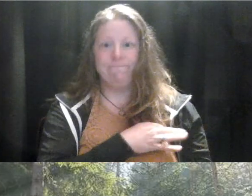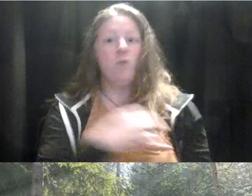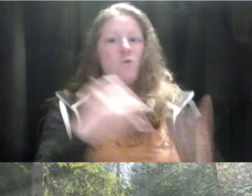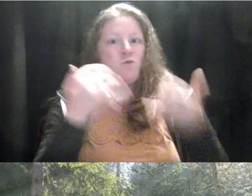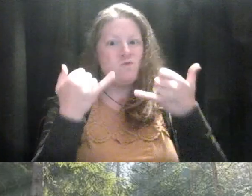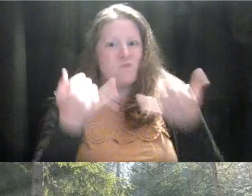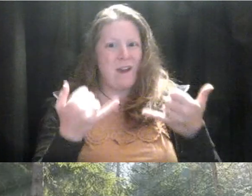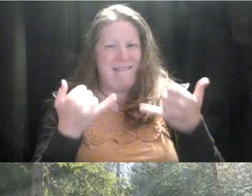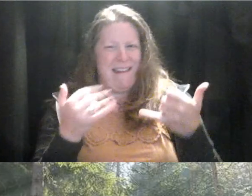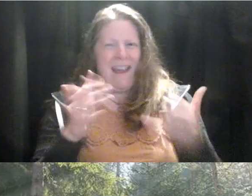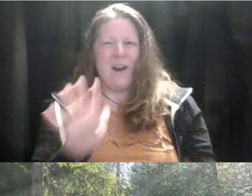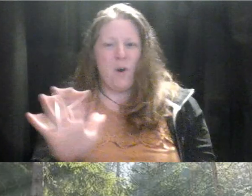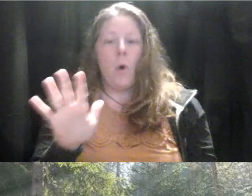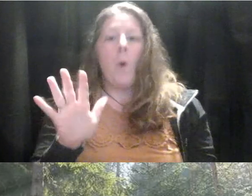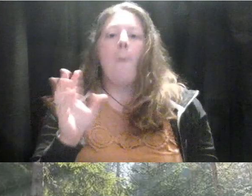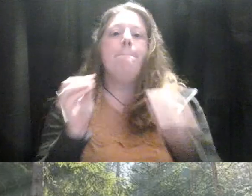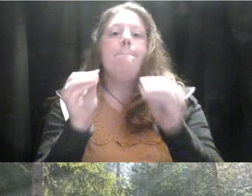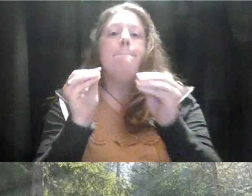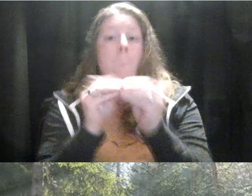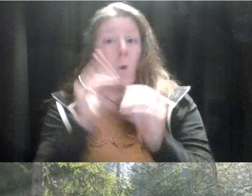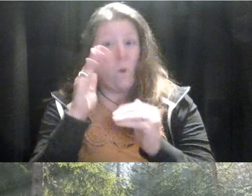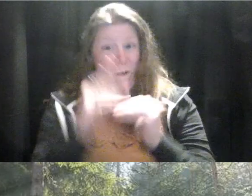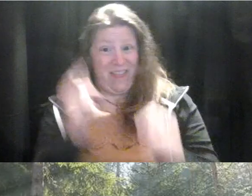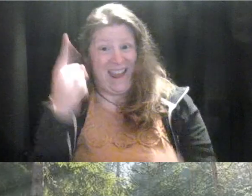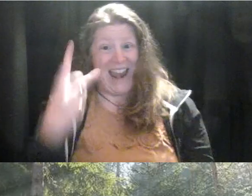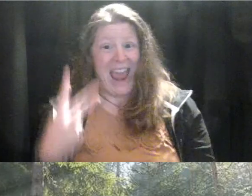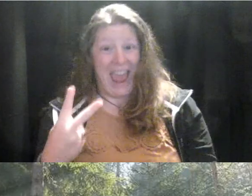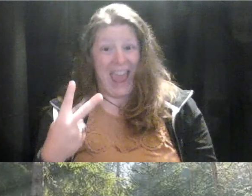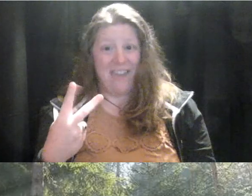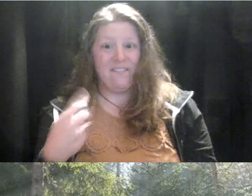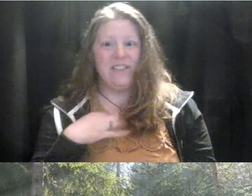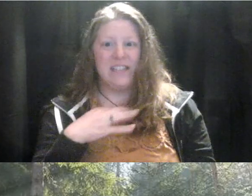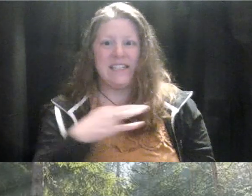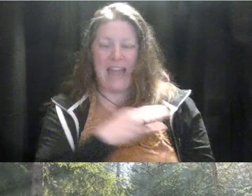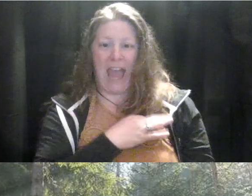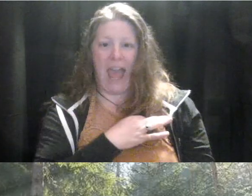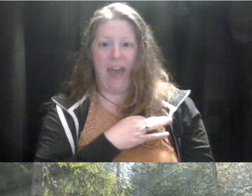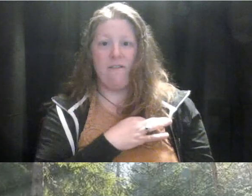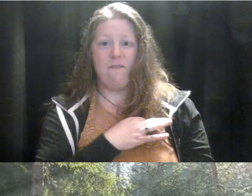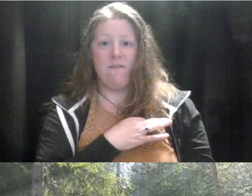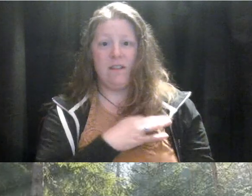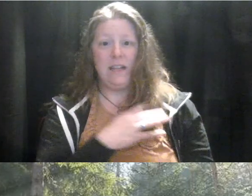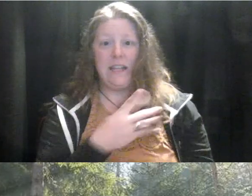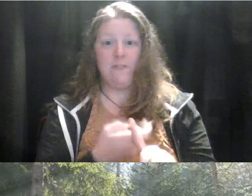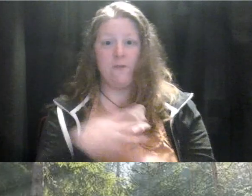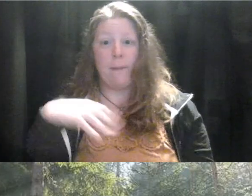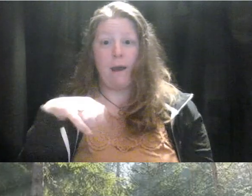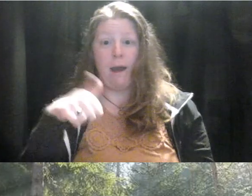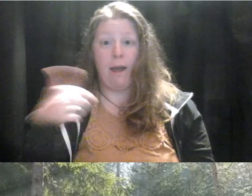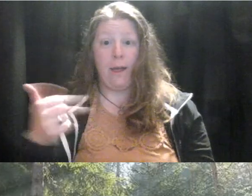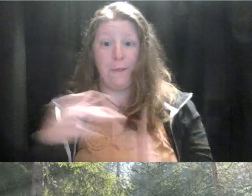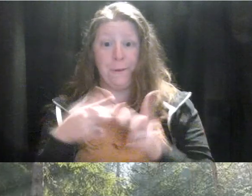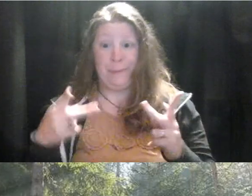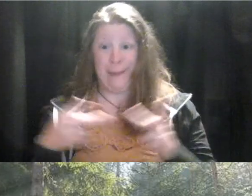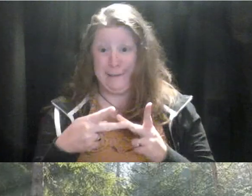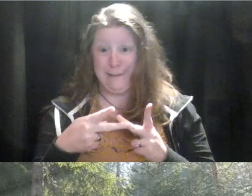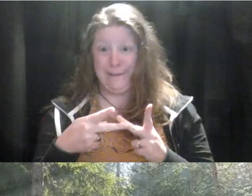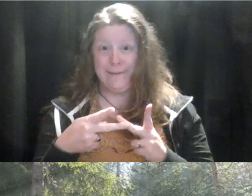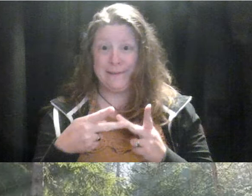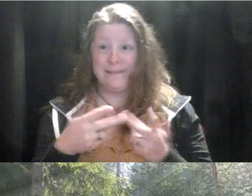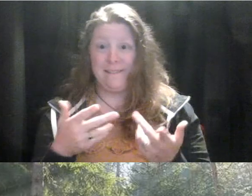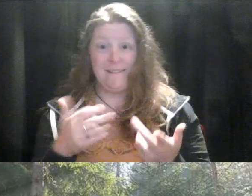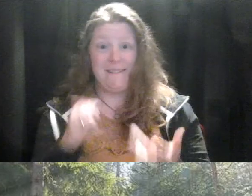know. The second problem is staffing. Our staff is from all over. More than half of our staff is from